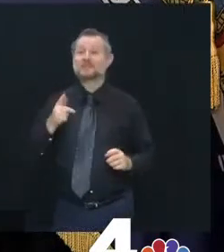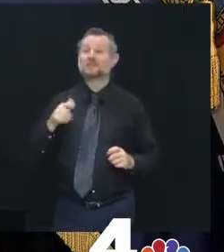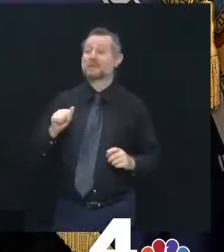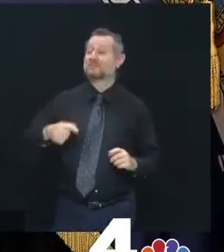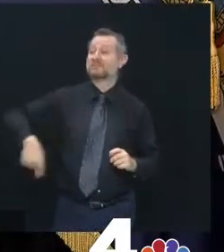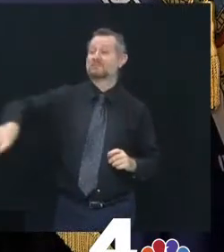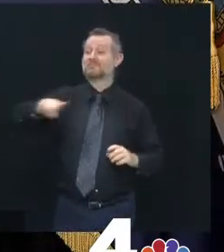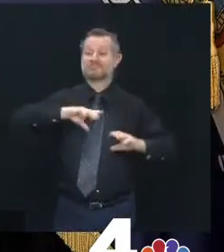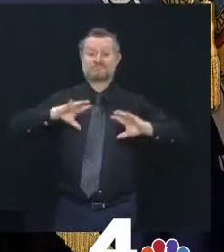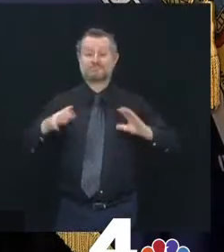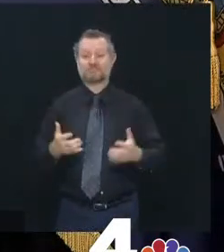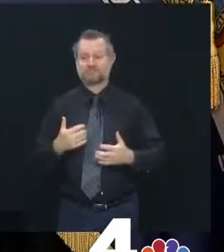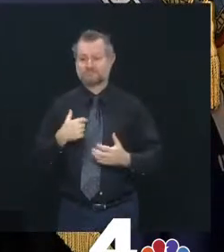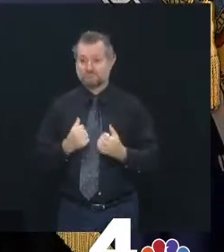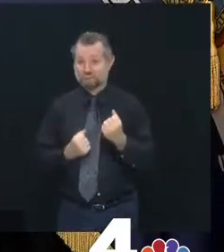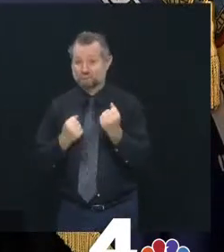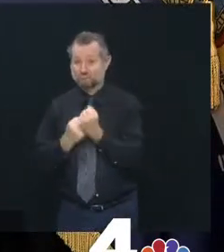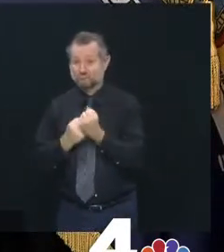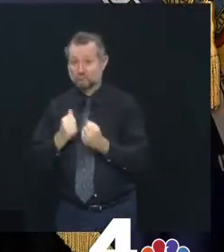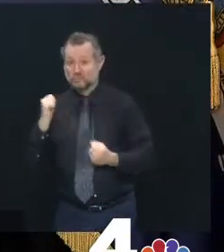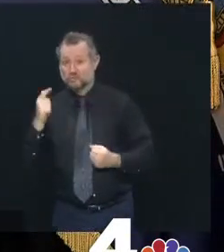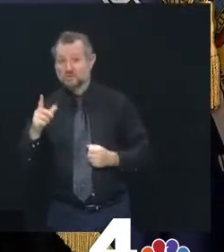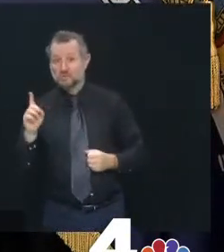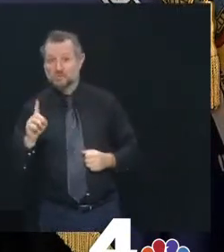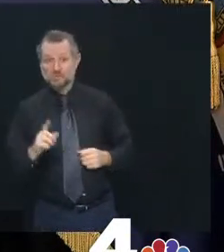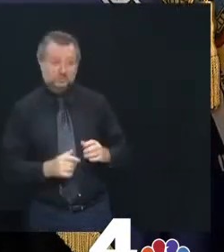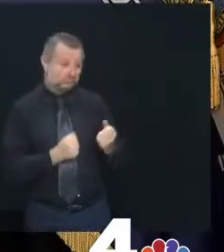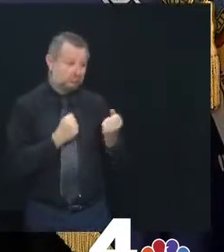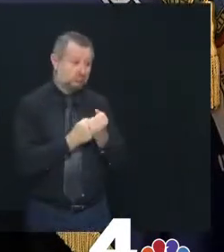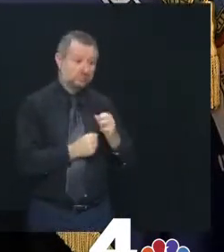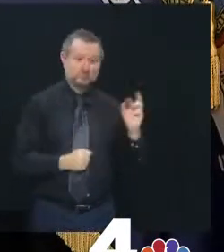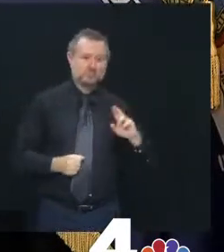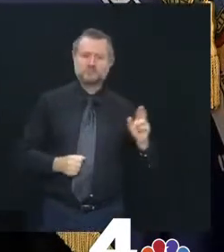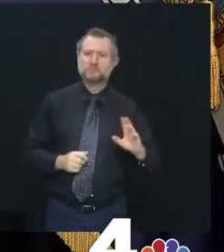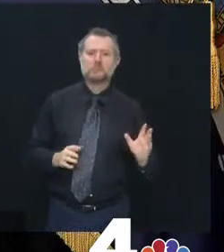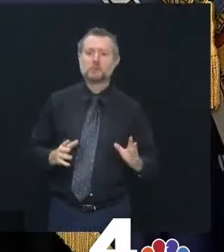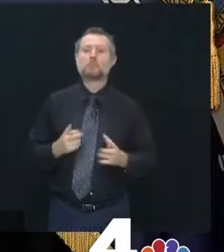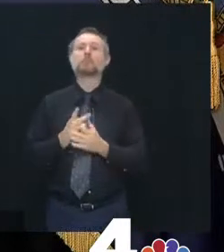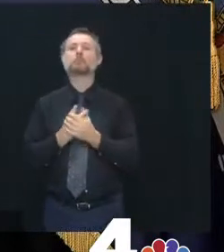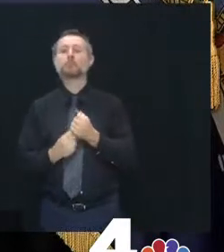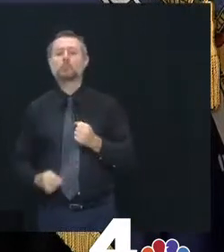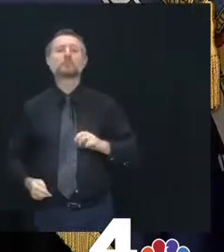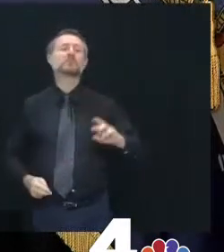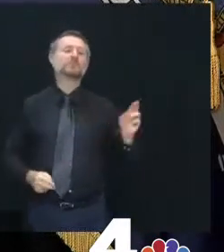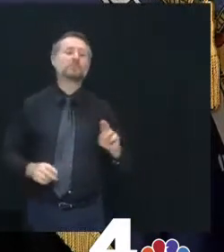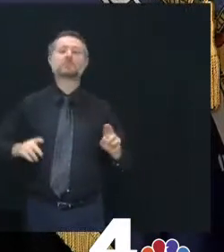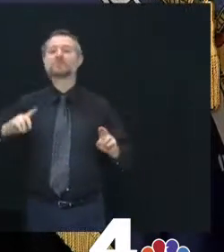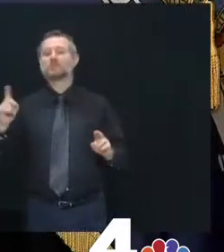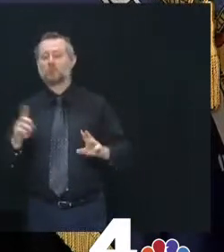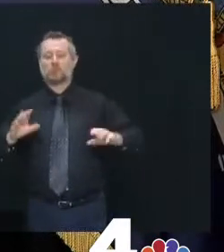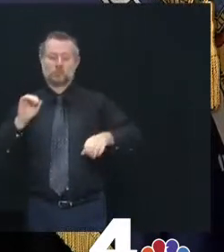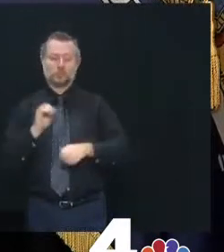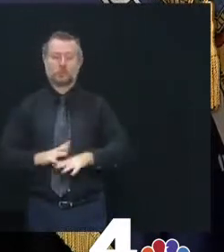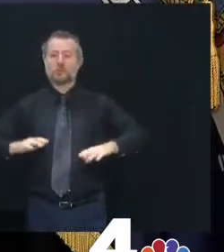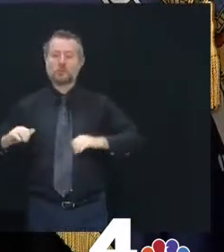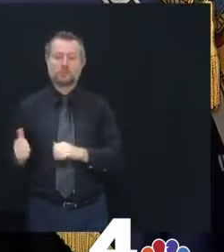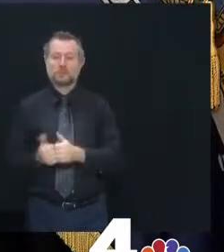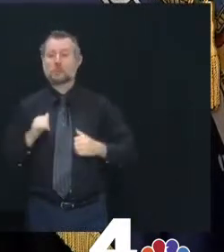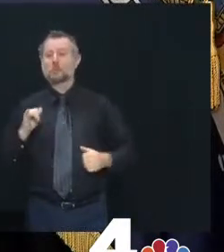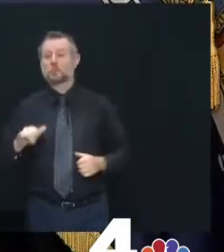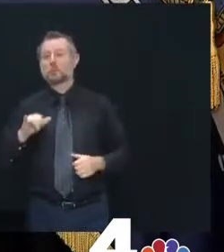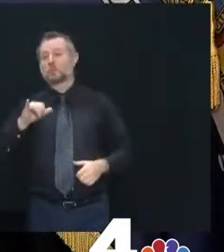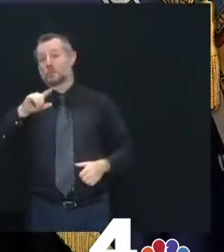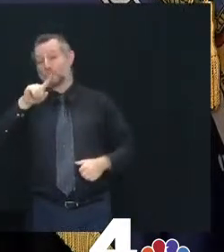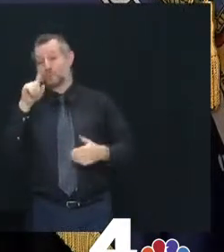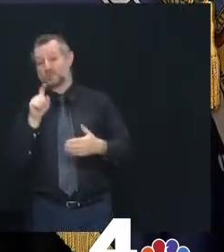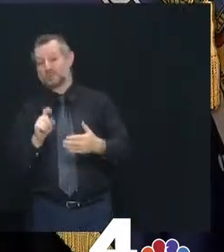political organization. There are Democratic governors, there are Republican governors, and these questions are not political questions. They are questions